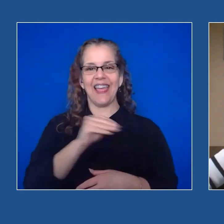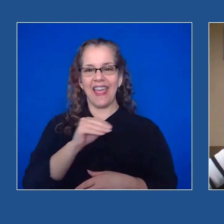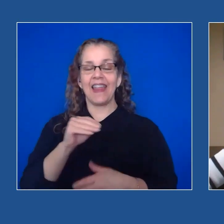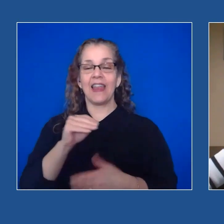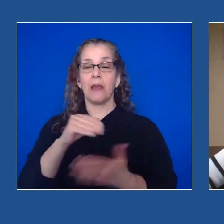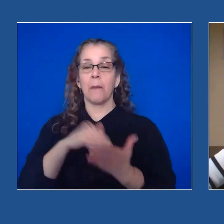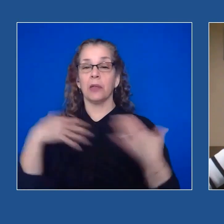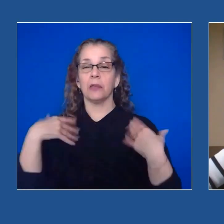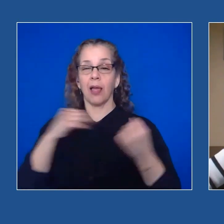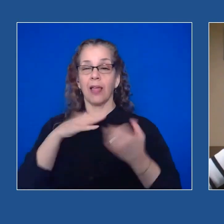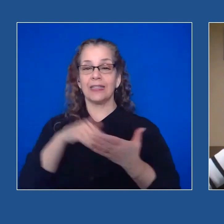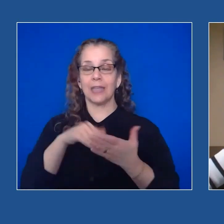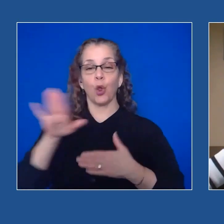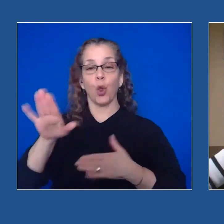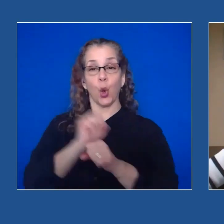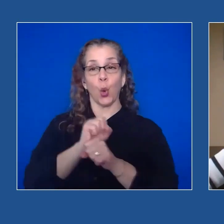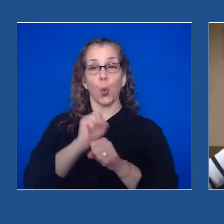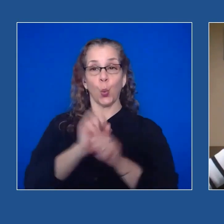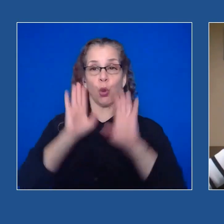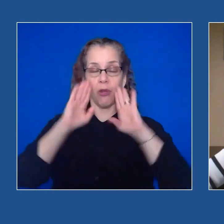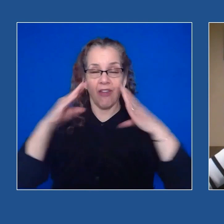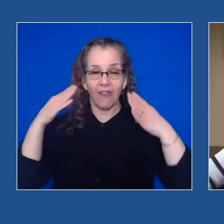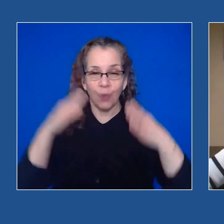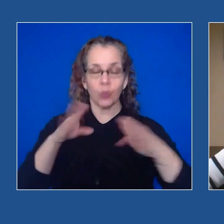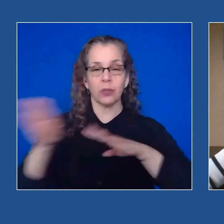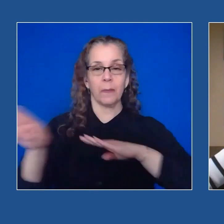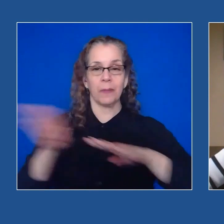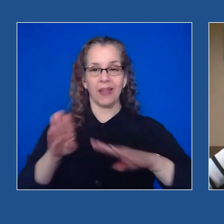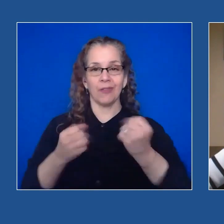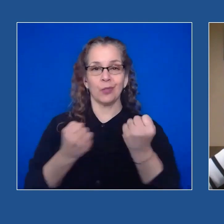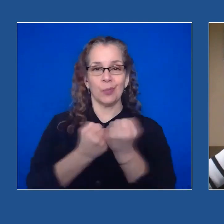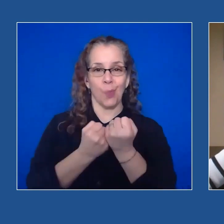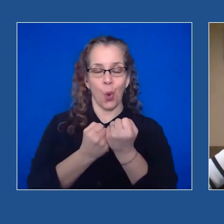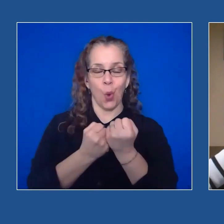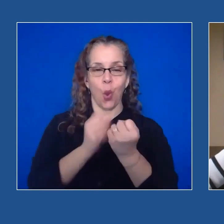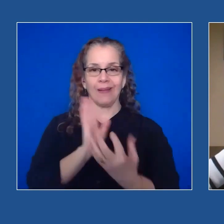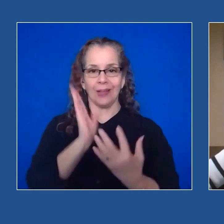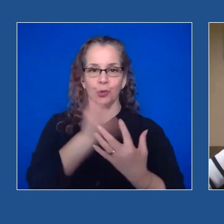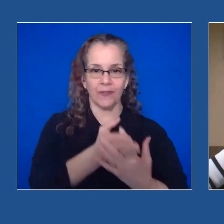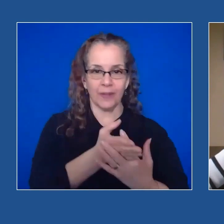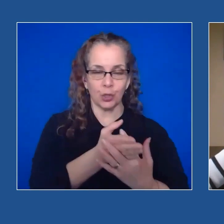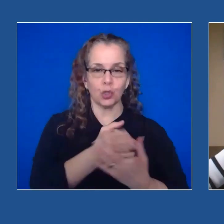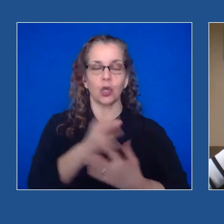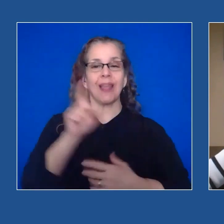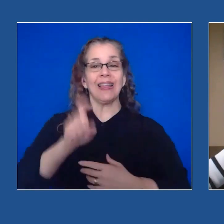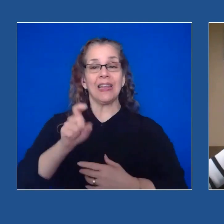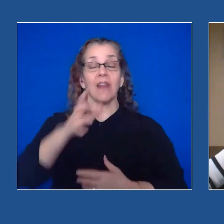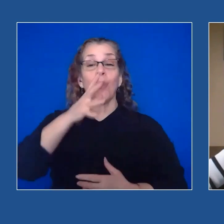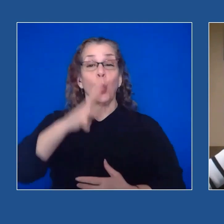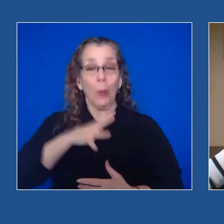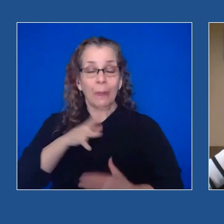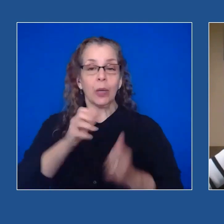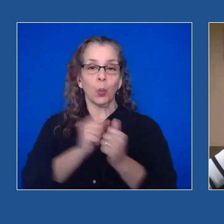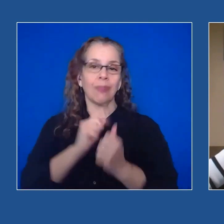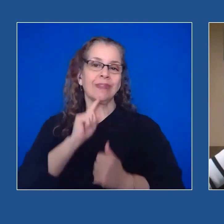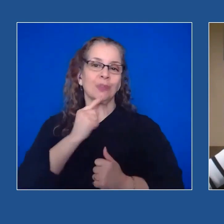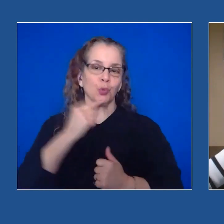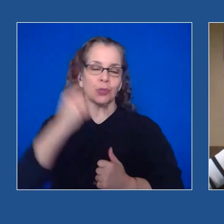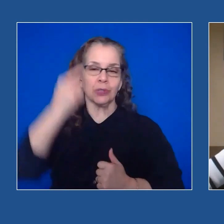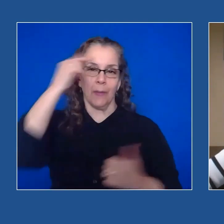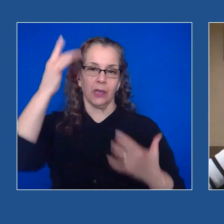work focuses on behavioral support interventions and the need of women with serious mental illness. Dr. Carr?